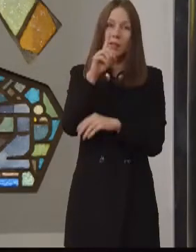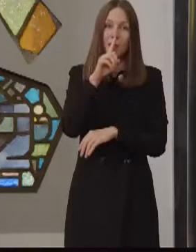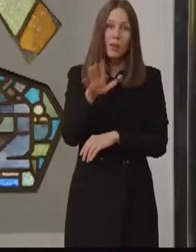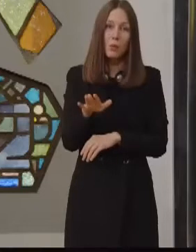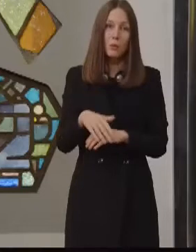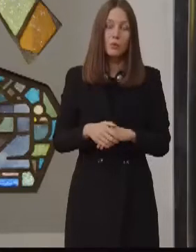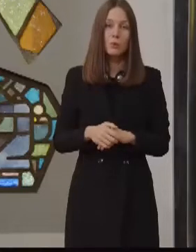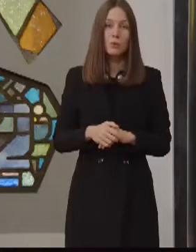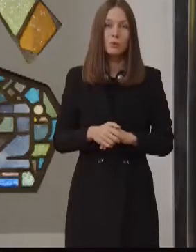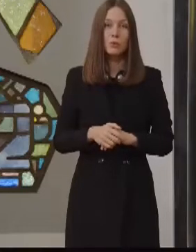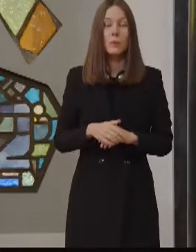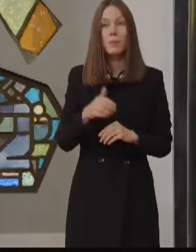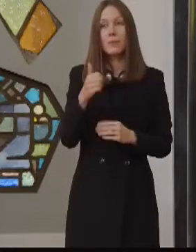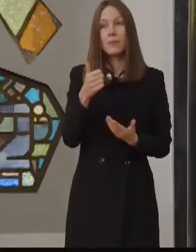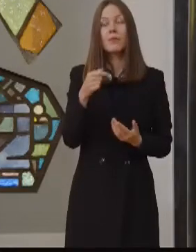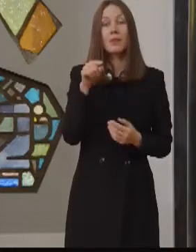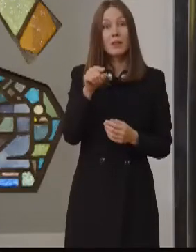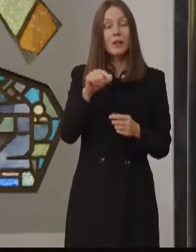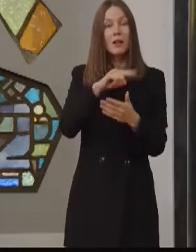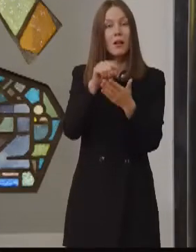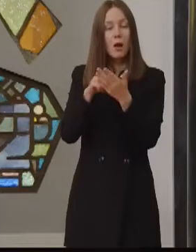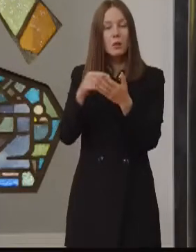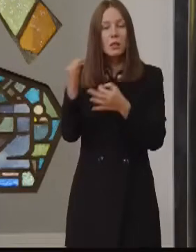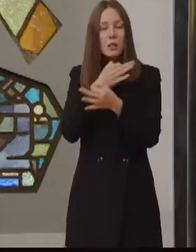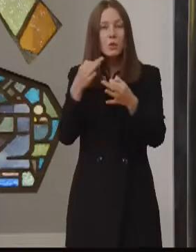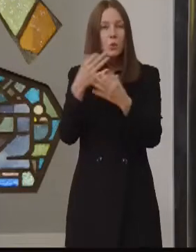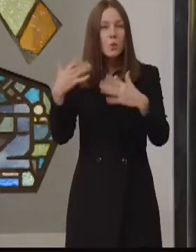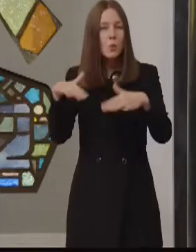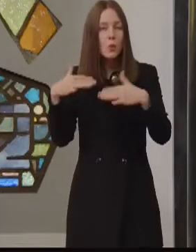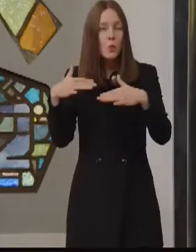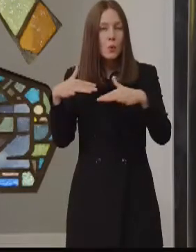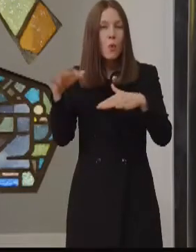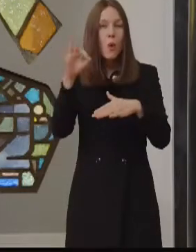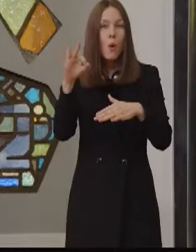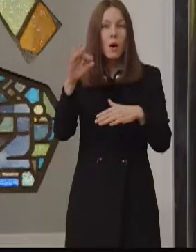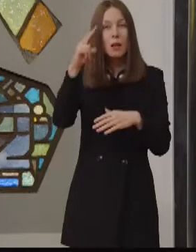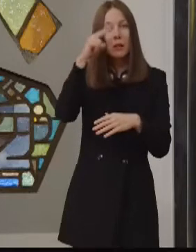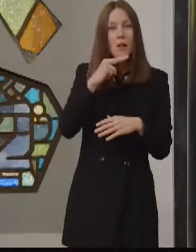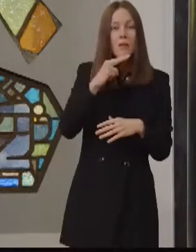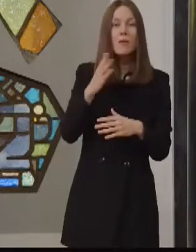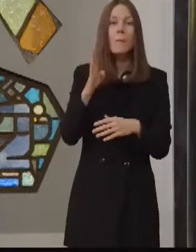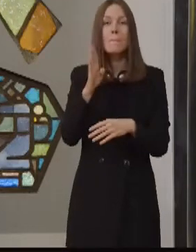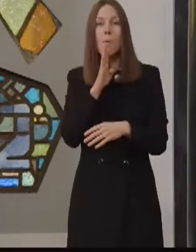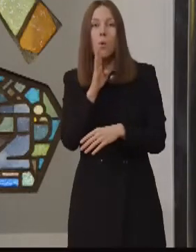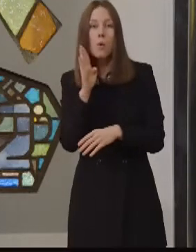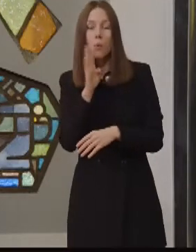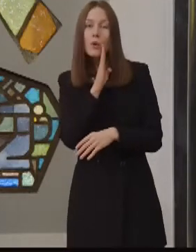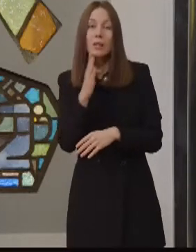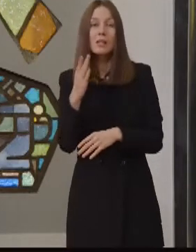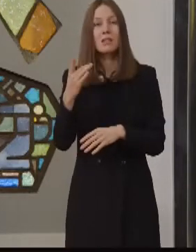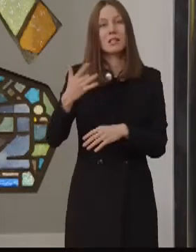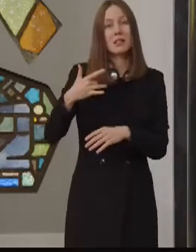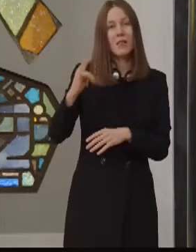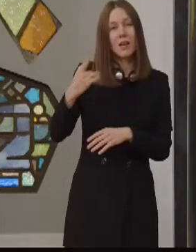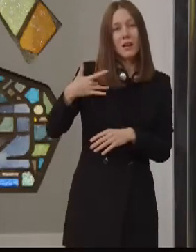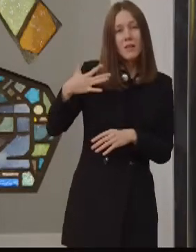the law on partnership will not include the things that are expected by the same-sex partnership, but